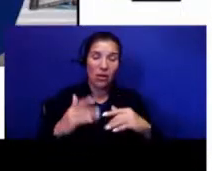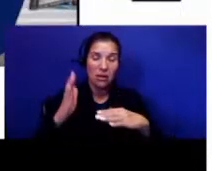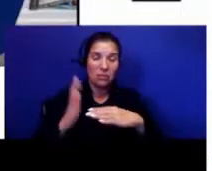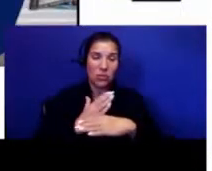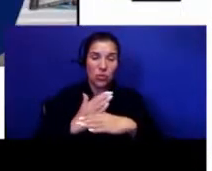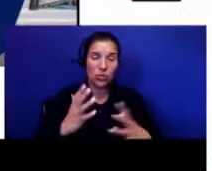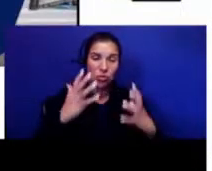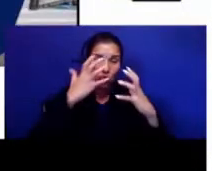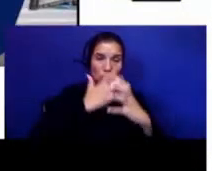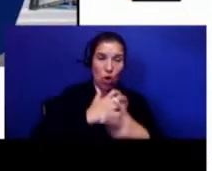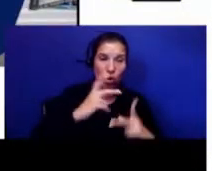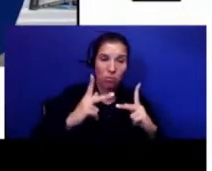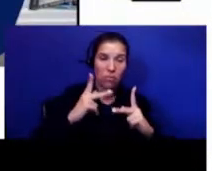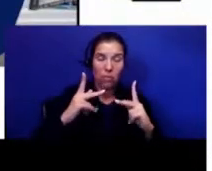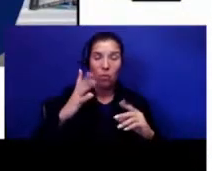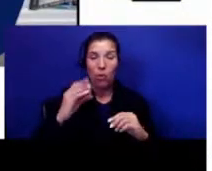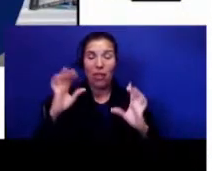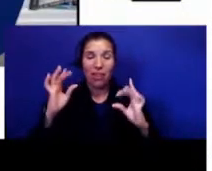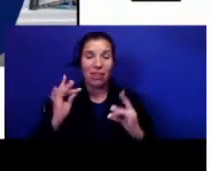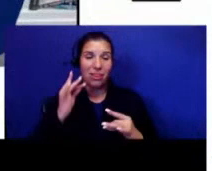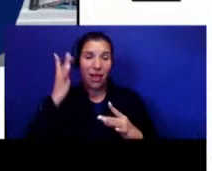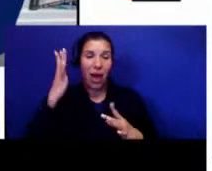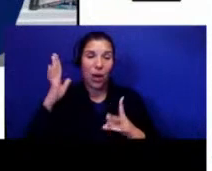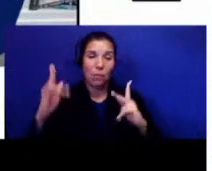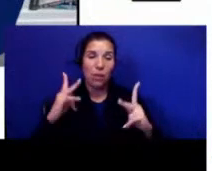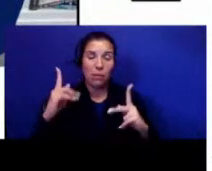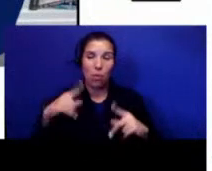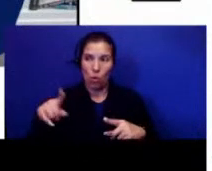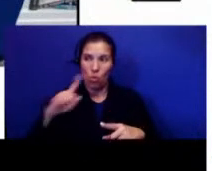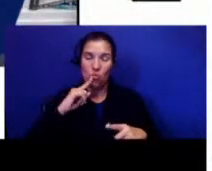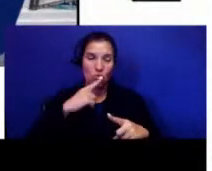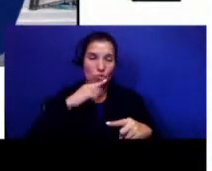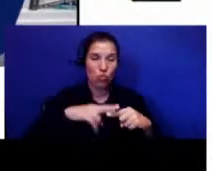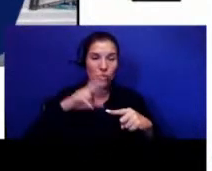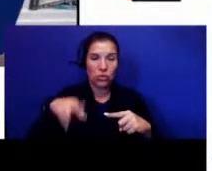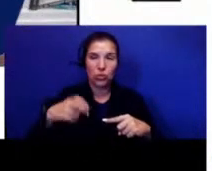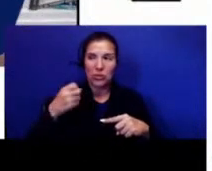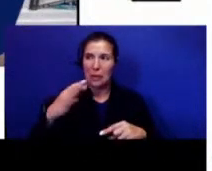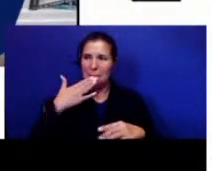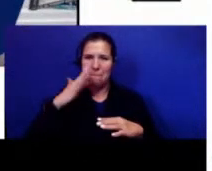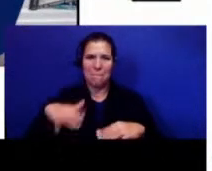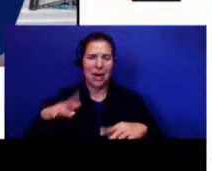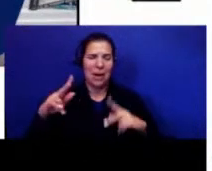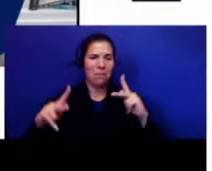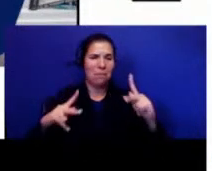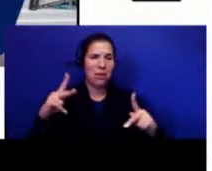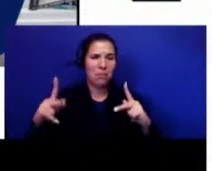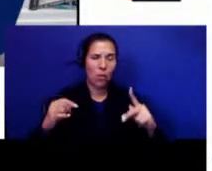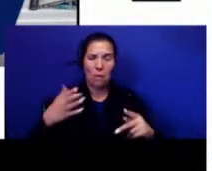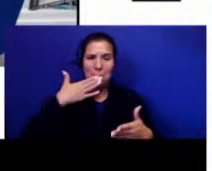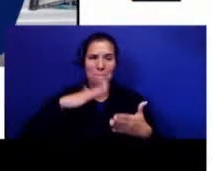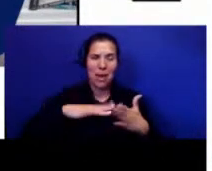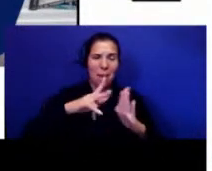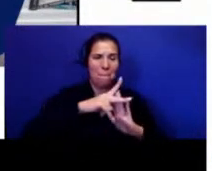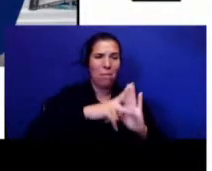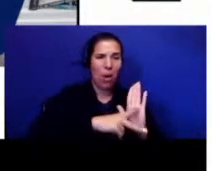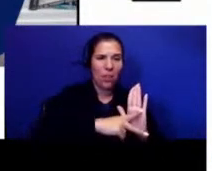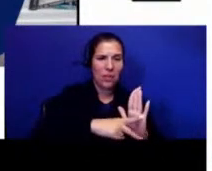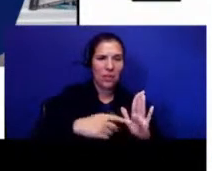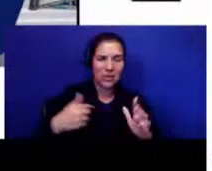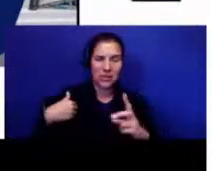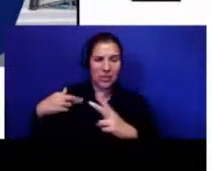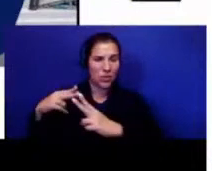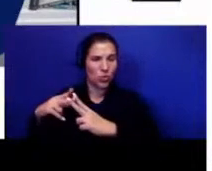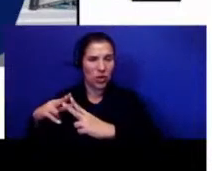darker people and lighter people are the result of bad people or bad policy. We're either raising our